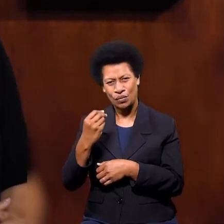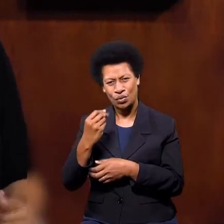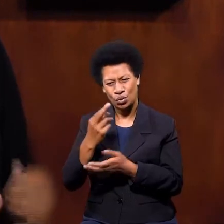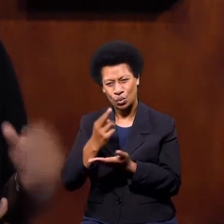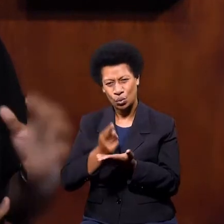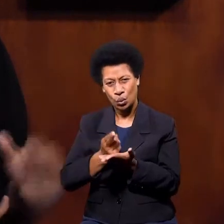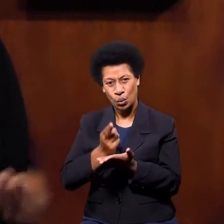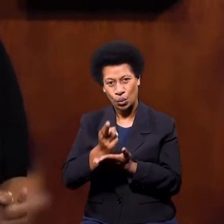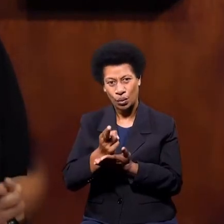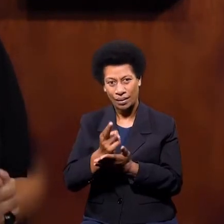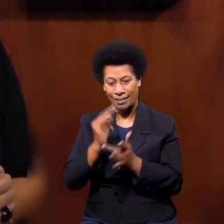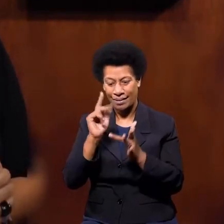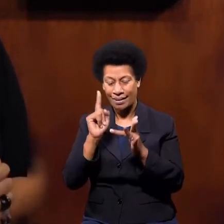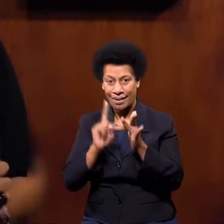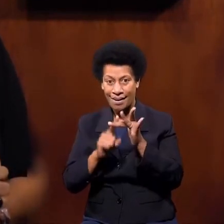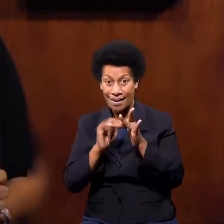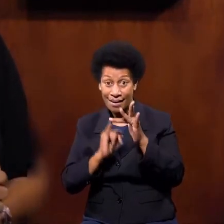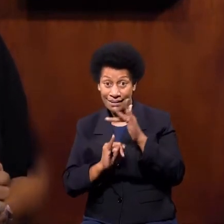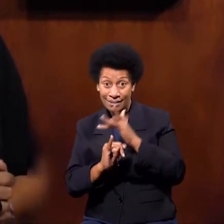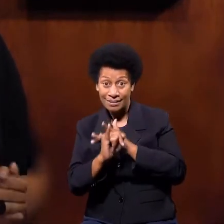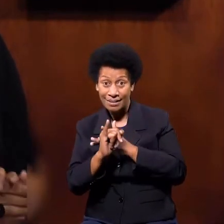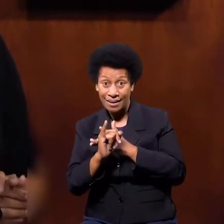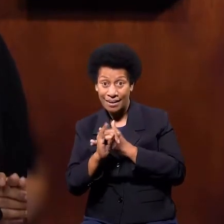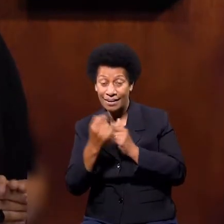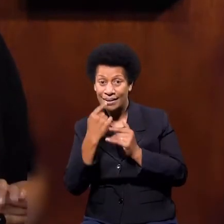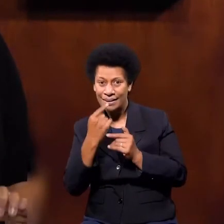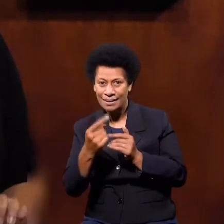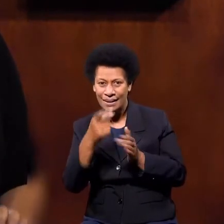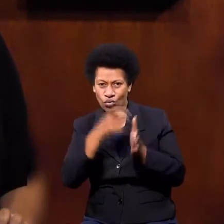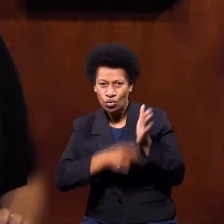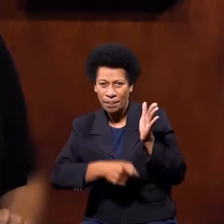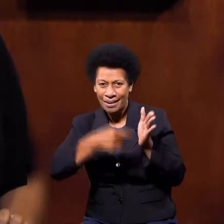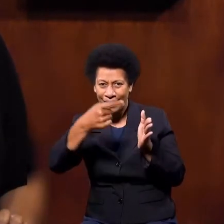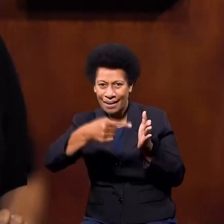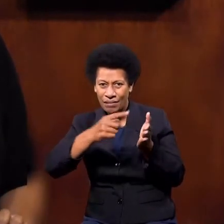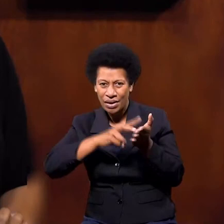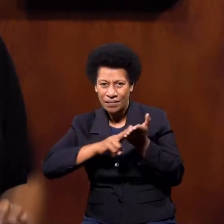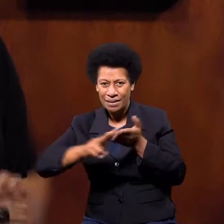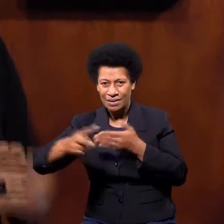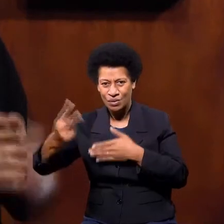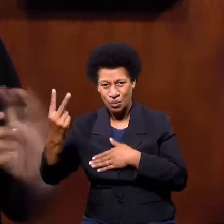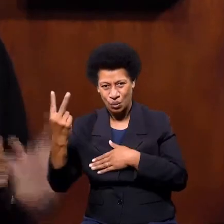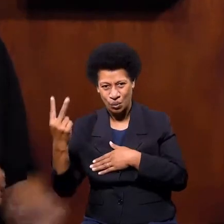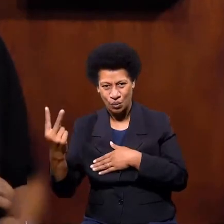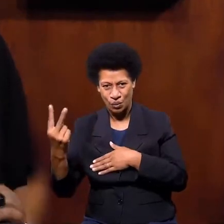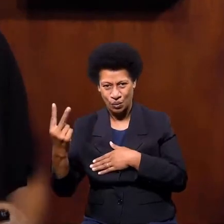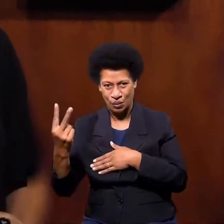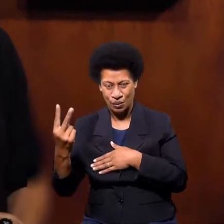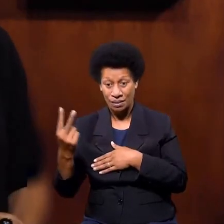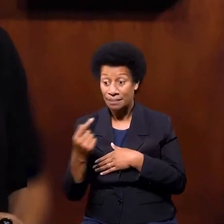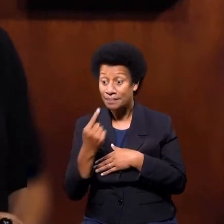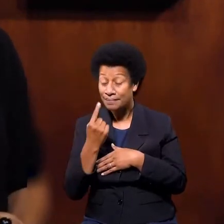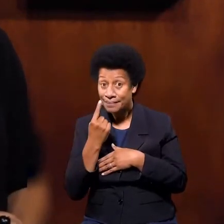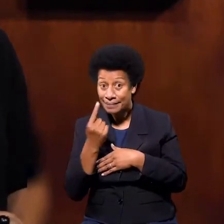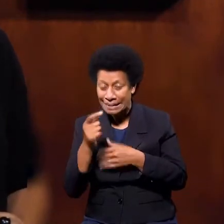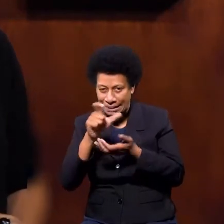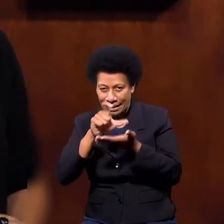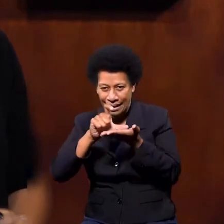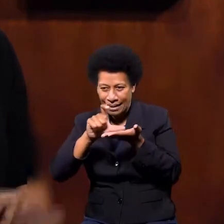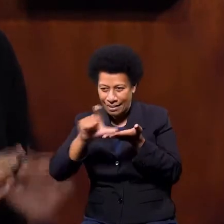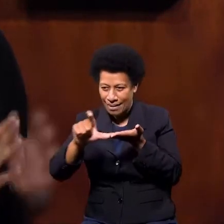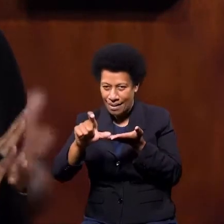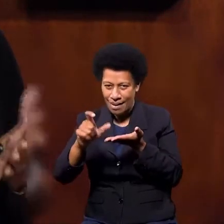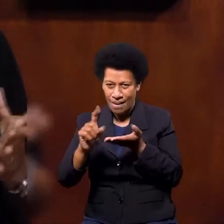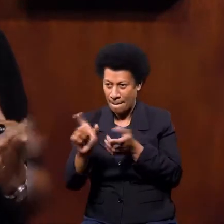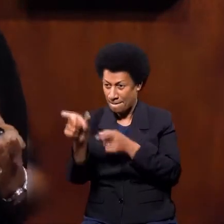Isaiah puts forward in his book, chapter 11, verse 2. It's a beauty, and it clarifies